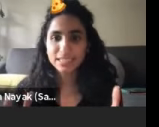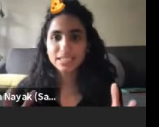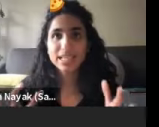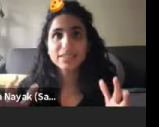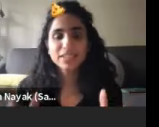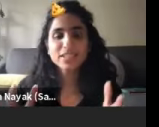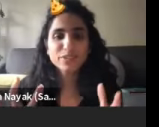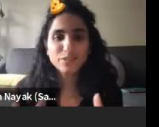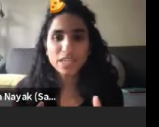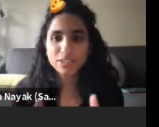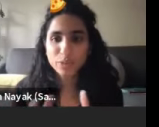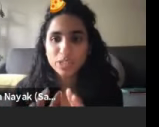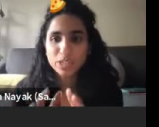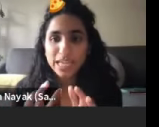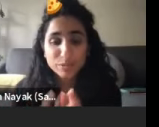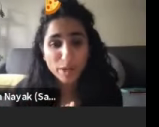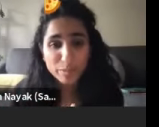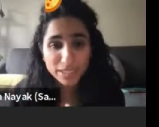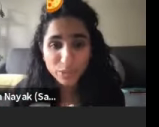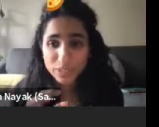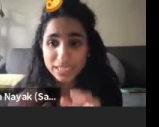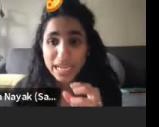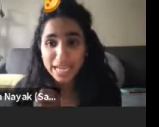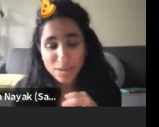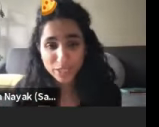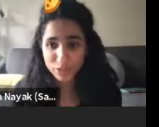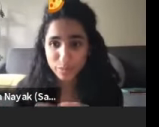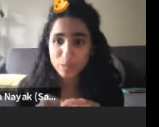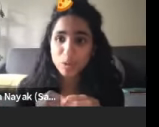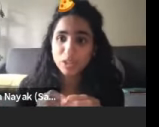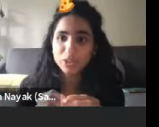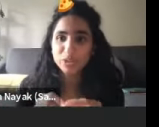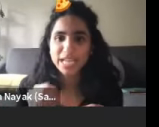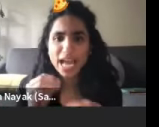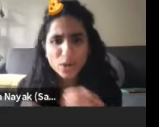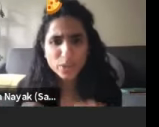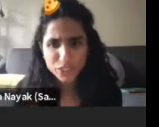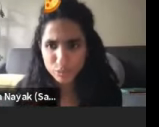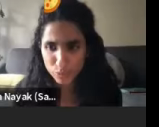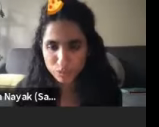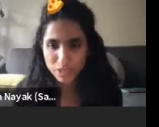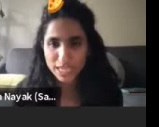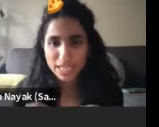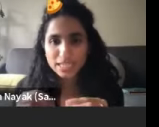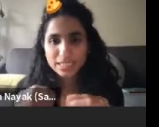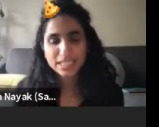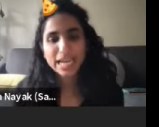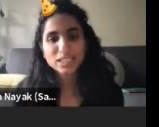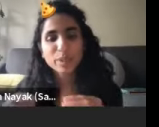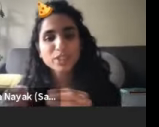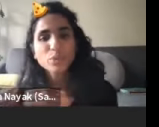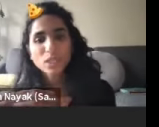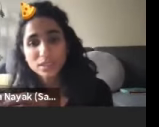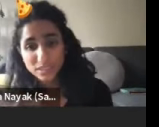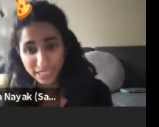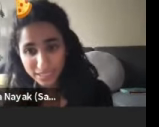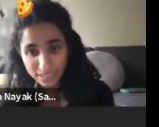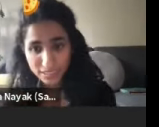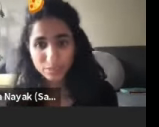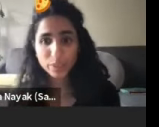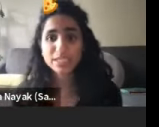at is that this is the phase where really experimenting with the dynamics of the biomolecules and how it should move. This again is based on what